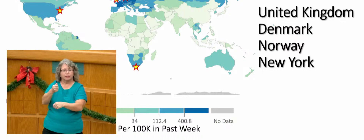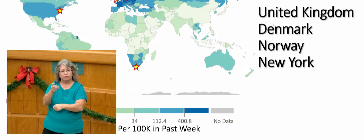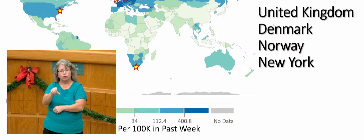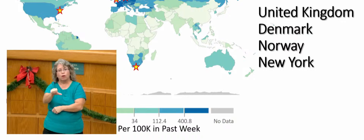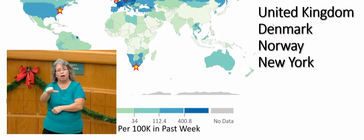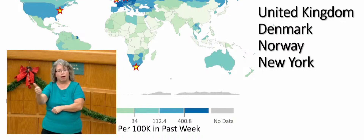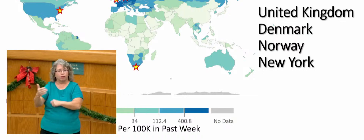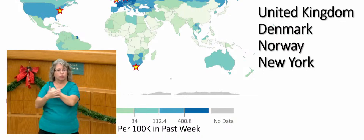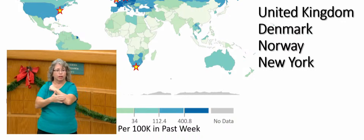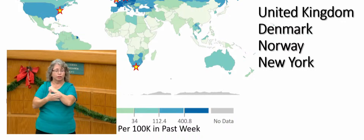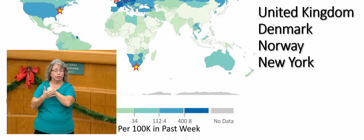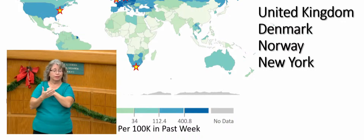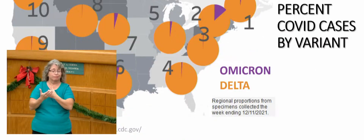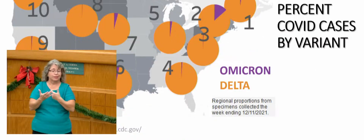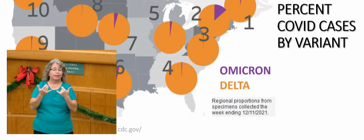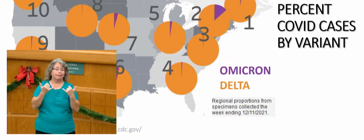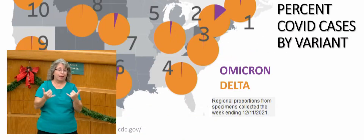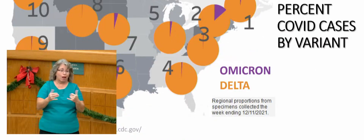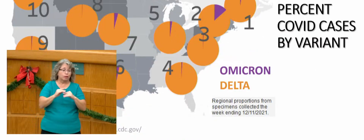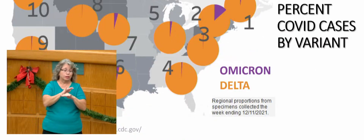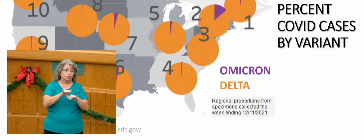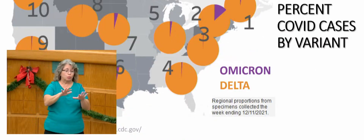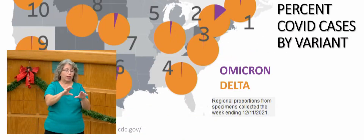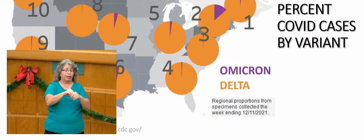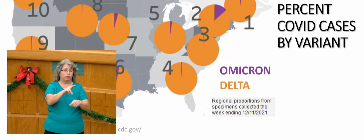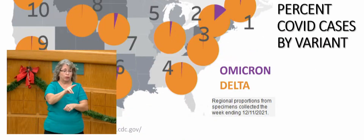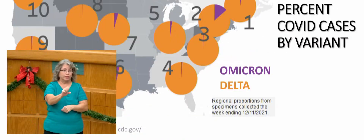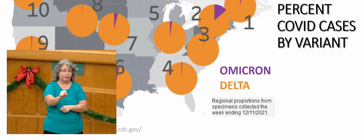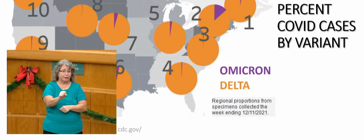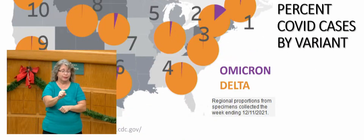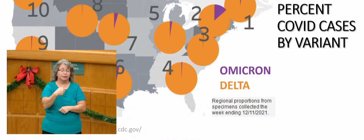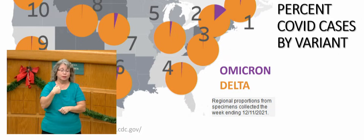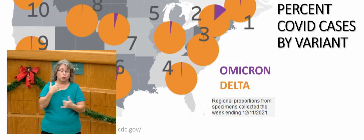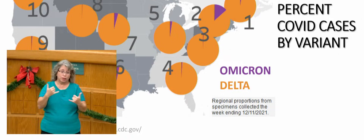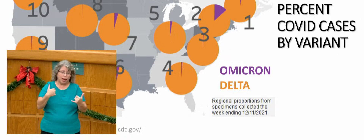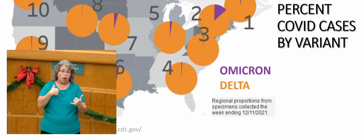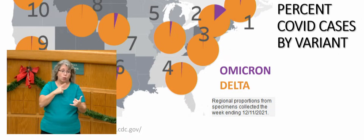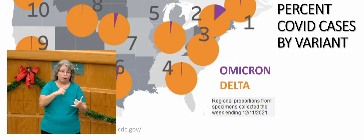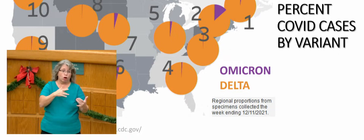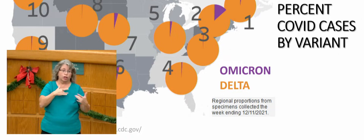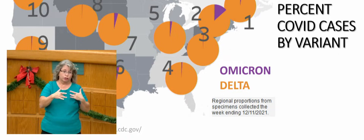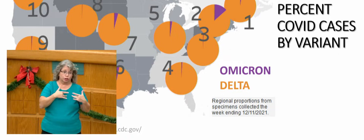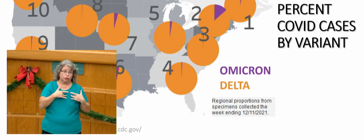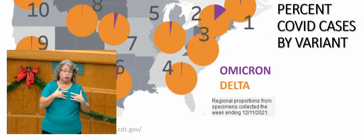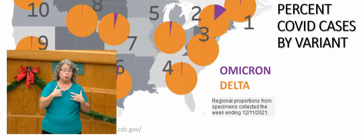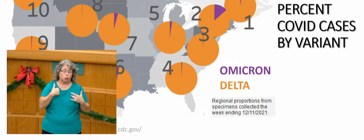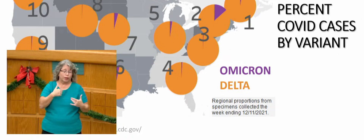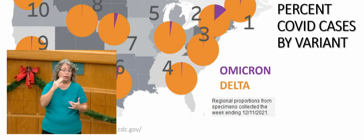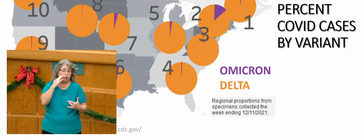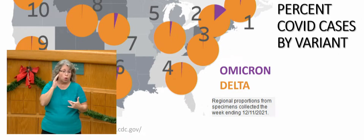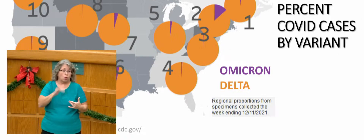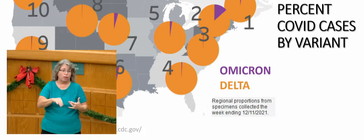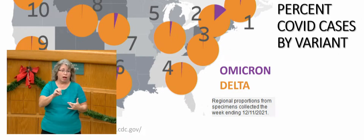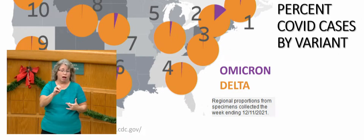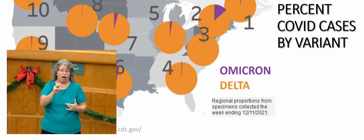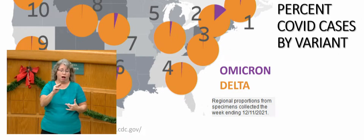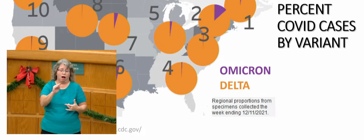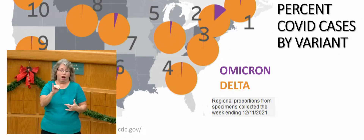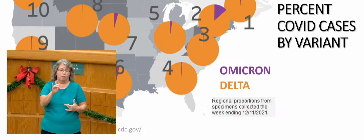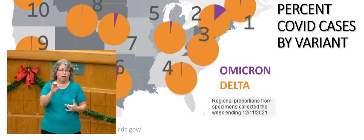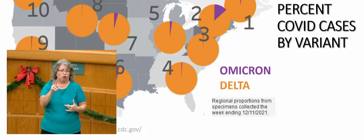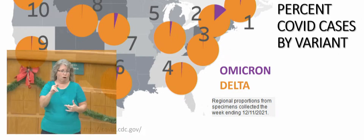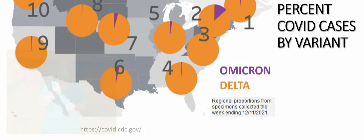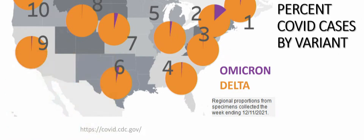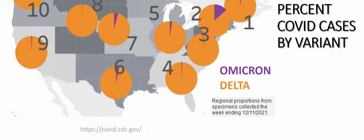States. So now we're concerned. Now we can start to be sure that this Omicron wave is coming. This is a